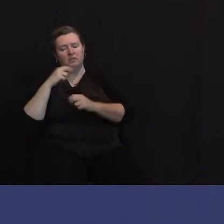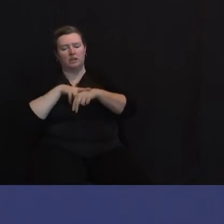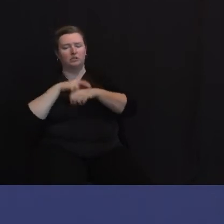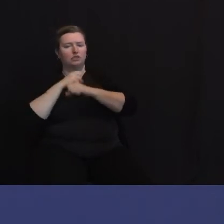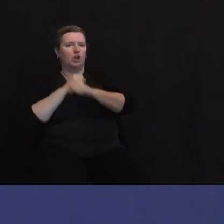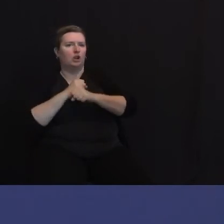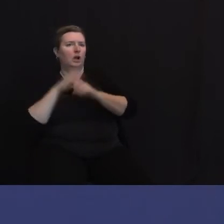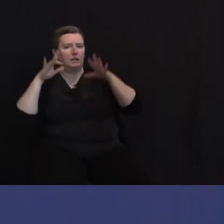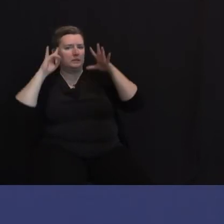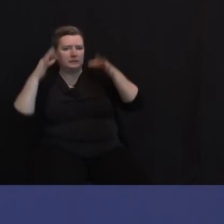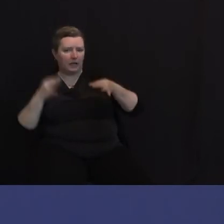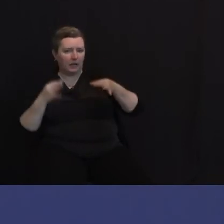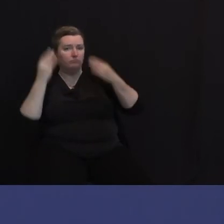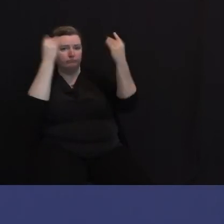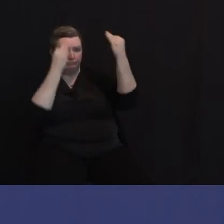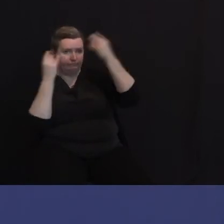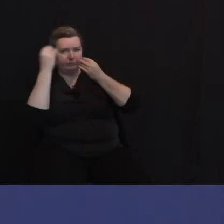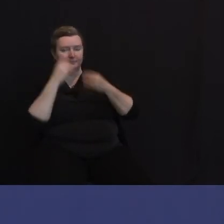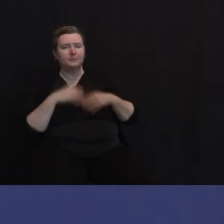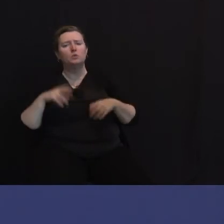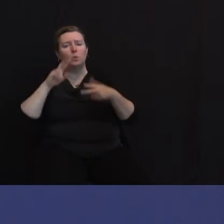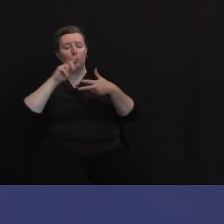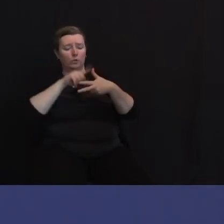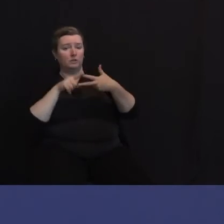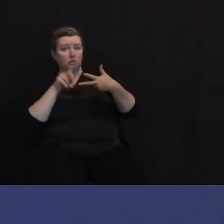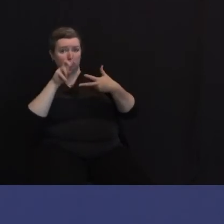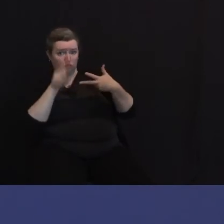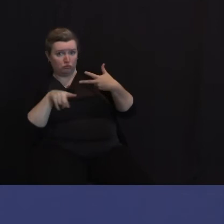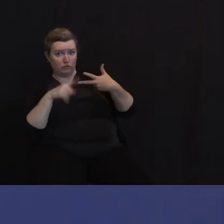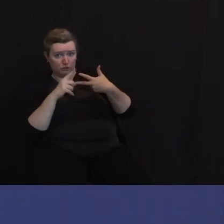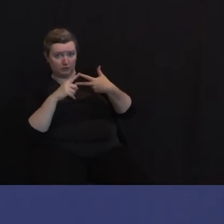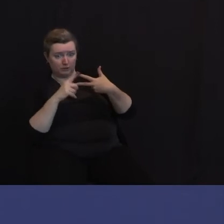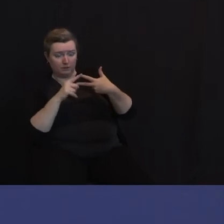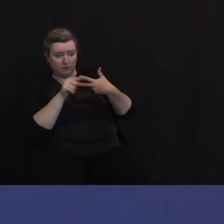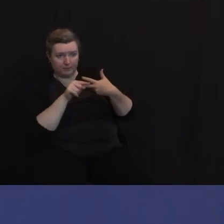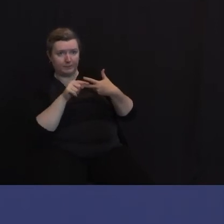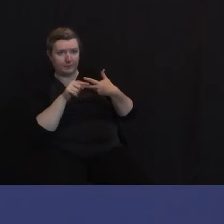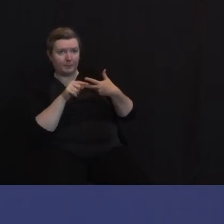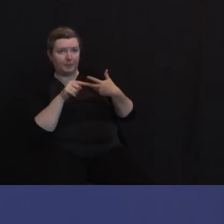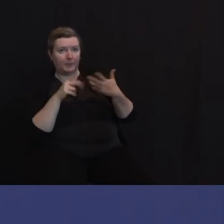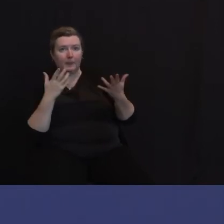second question hard, and that is, we cannot